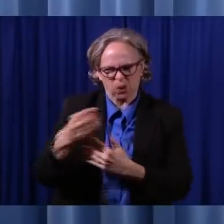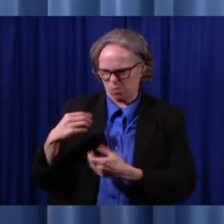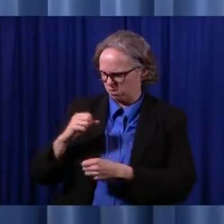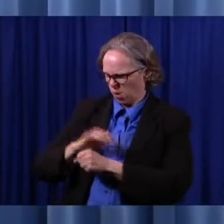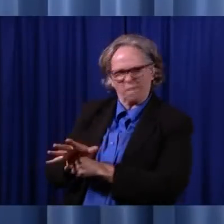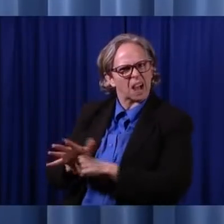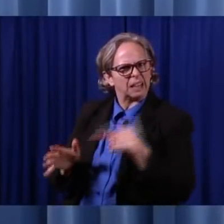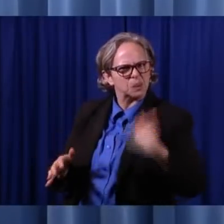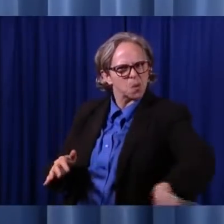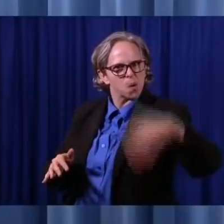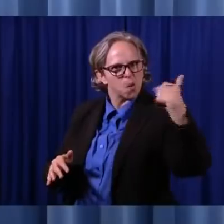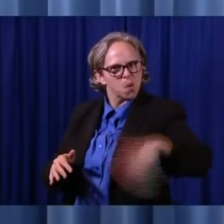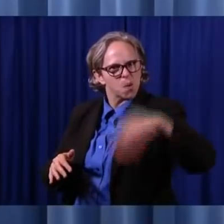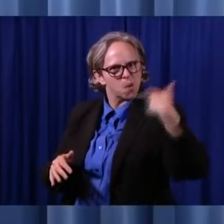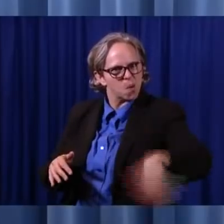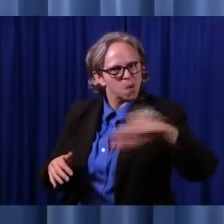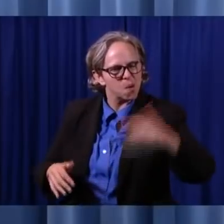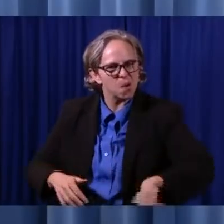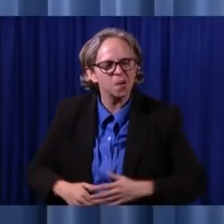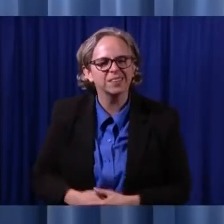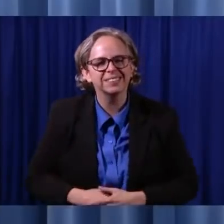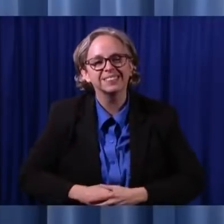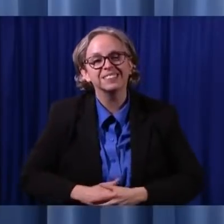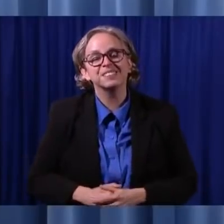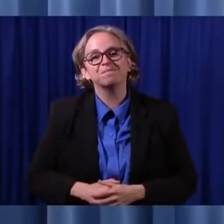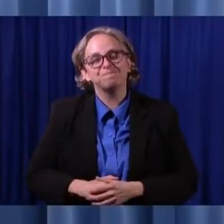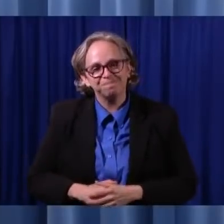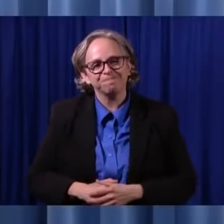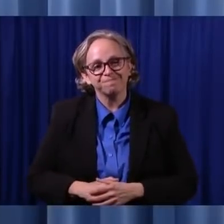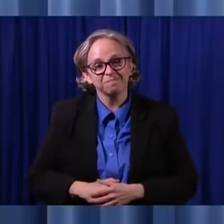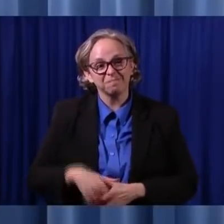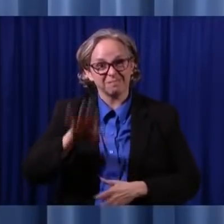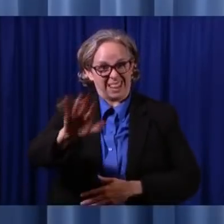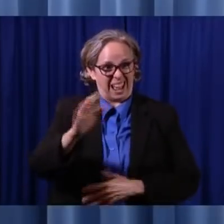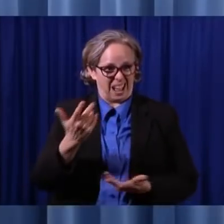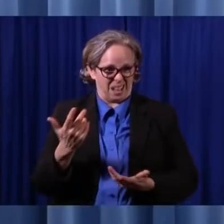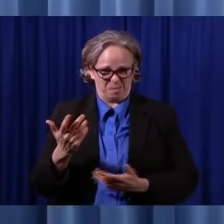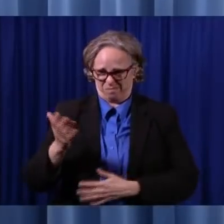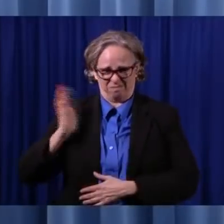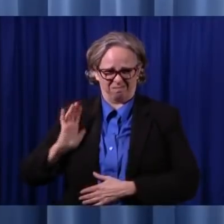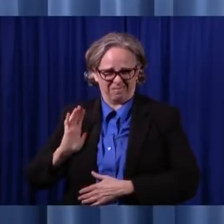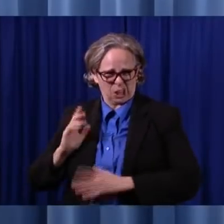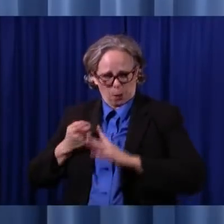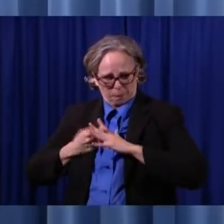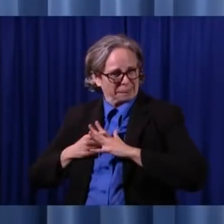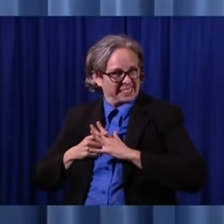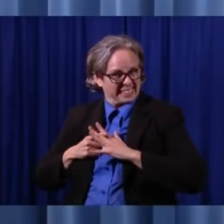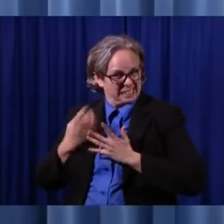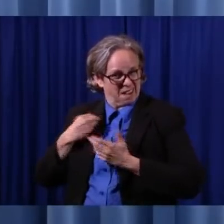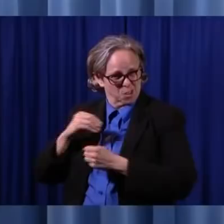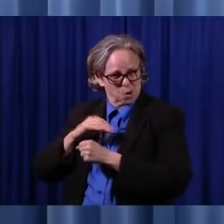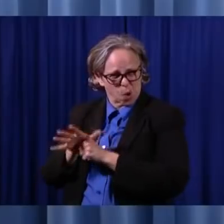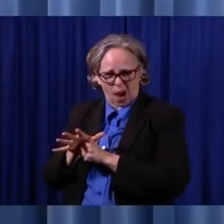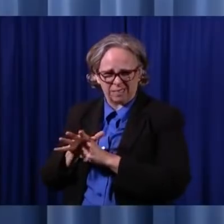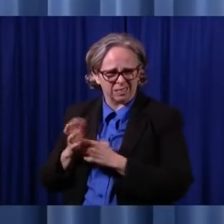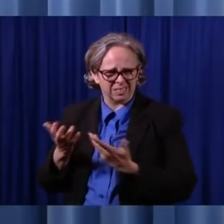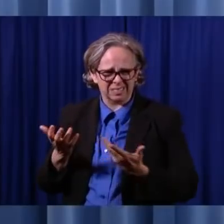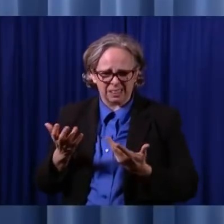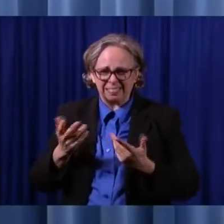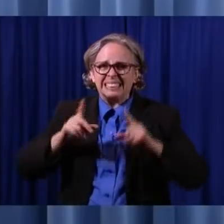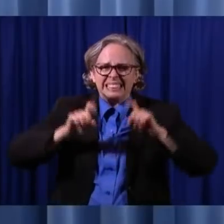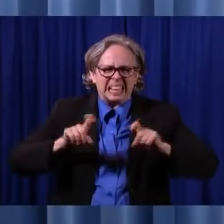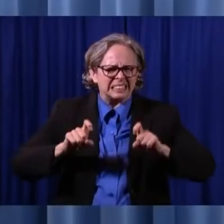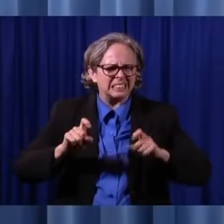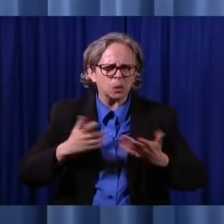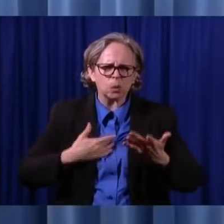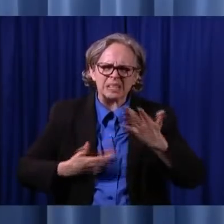At the beginning of the pandemic, we prioritized our limited testing availability to ensure that our sickest patients